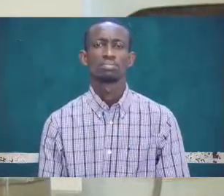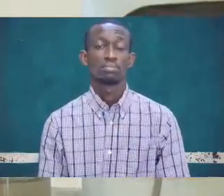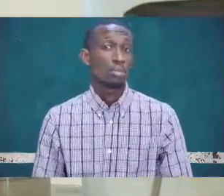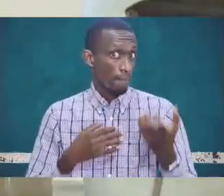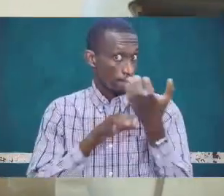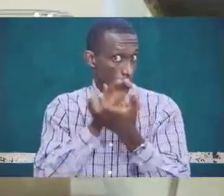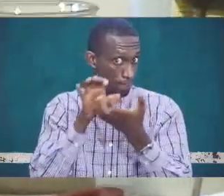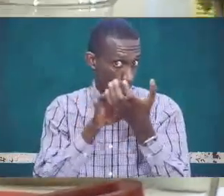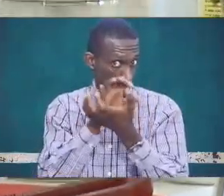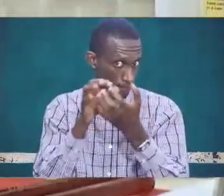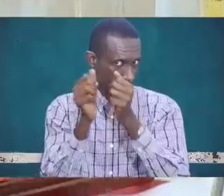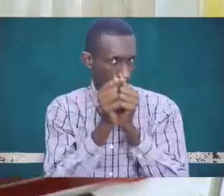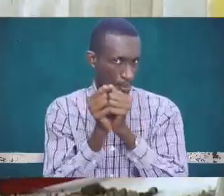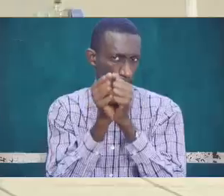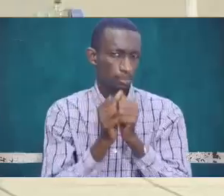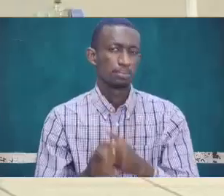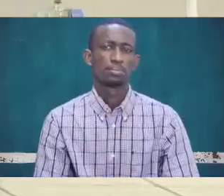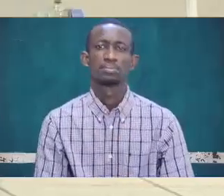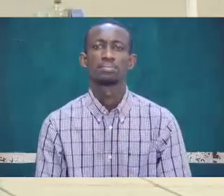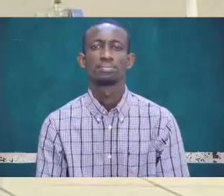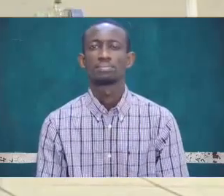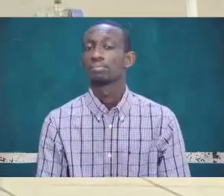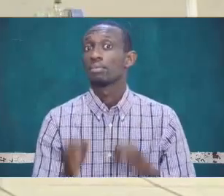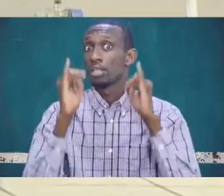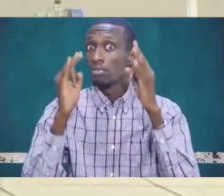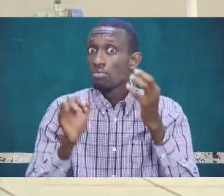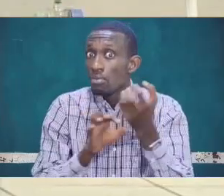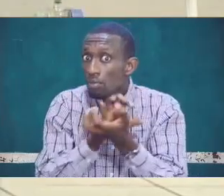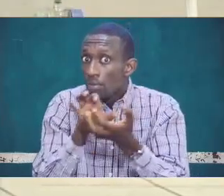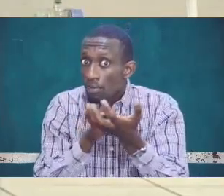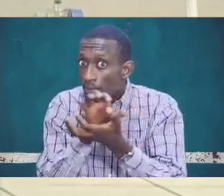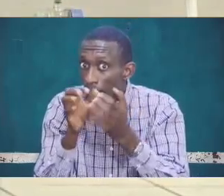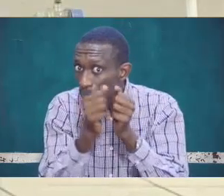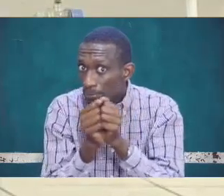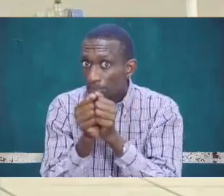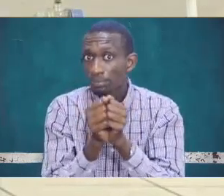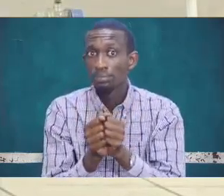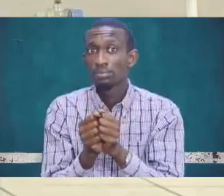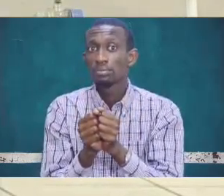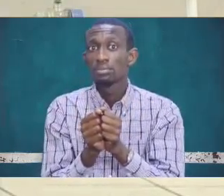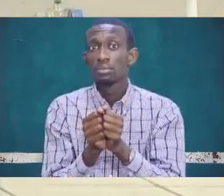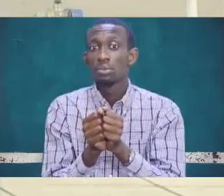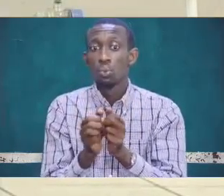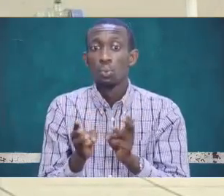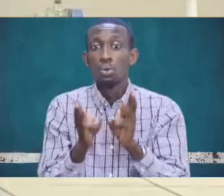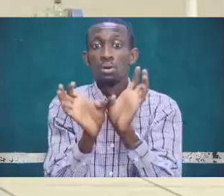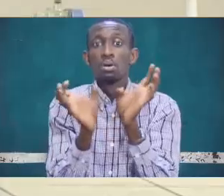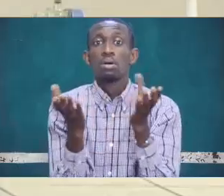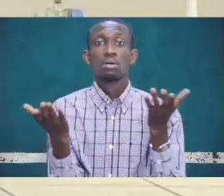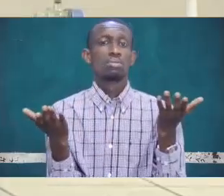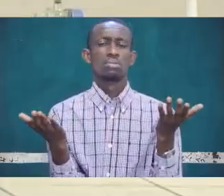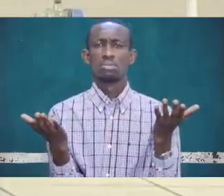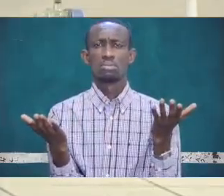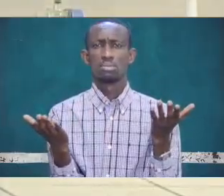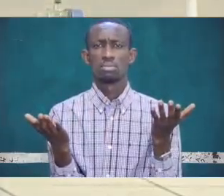mix them together. Now, if we mix them together, how do we separate them? So